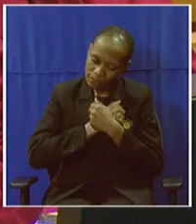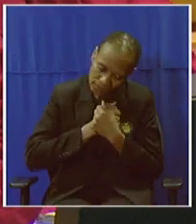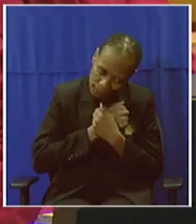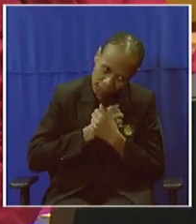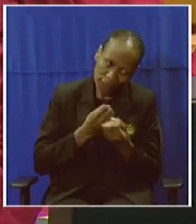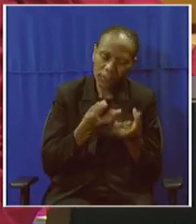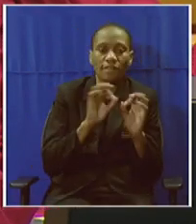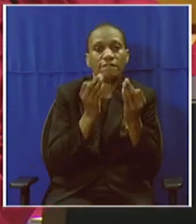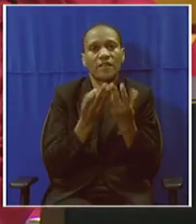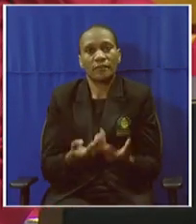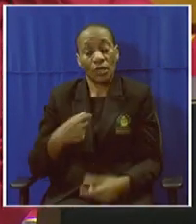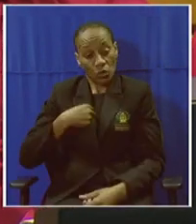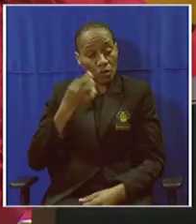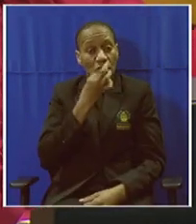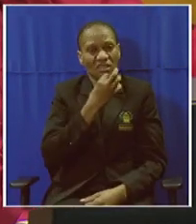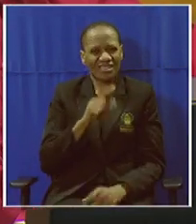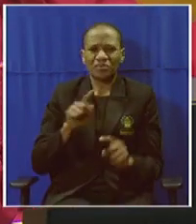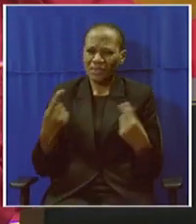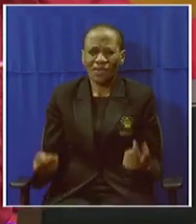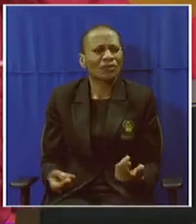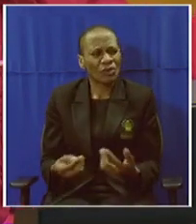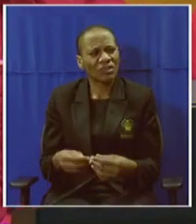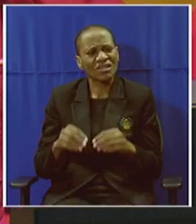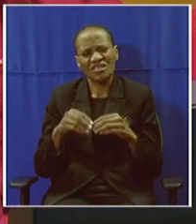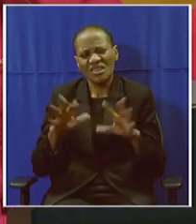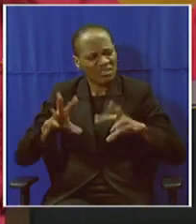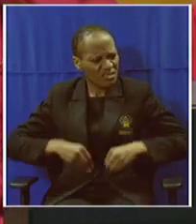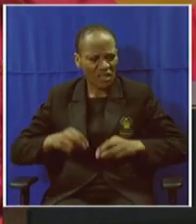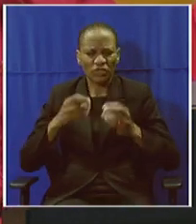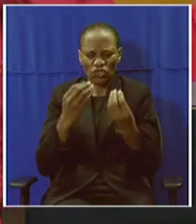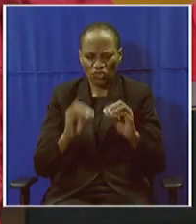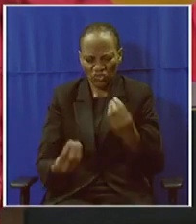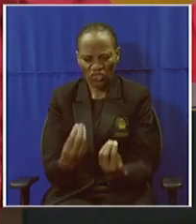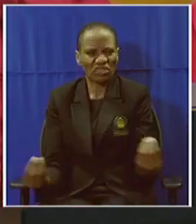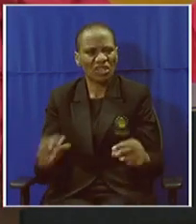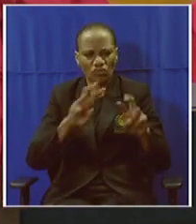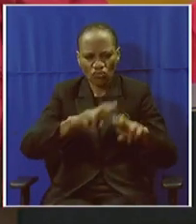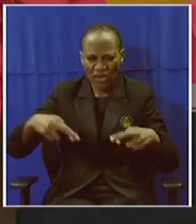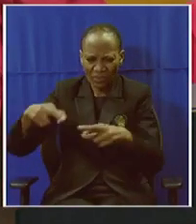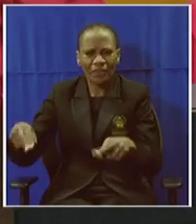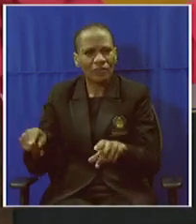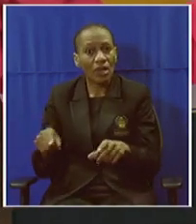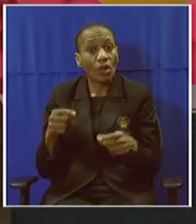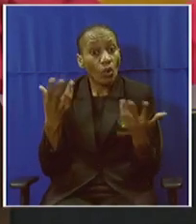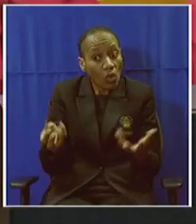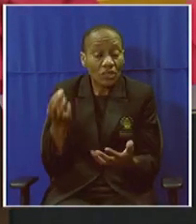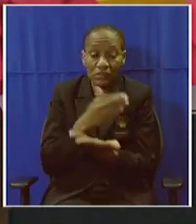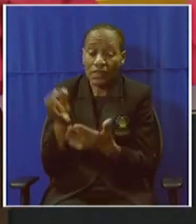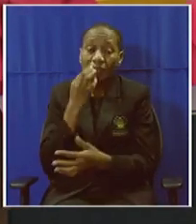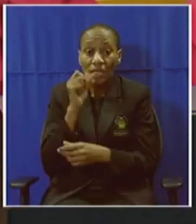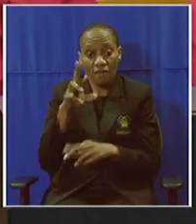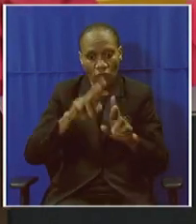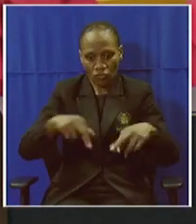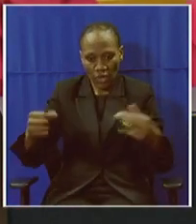it, that we cannot continue to treat rape of children as rape and not as attempted murder. Anyone rape a